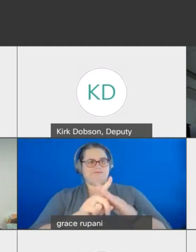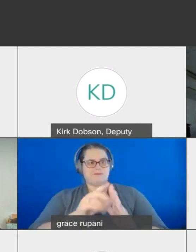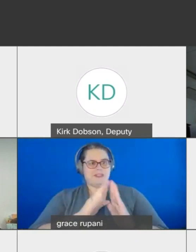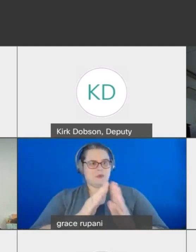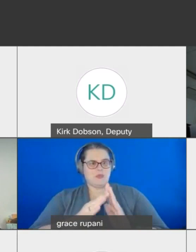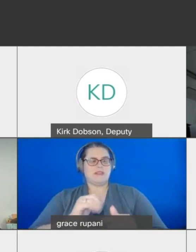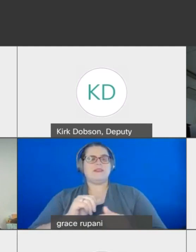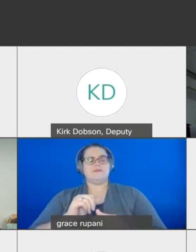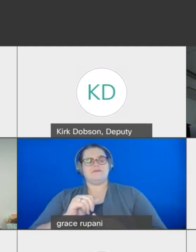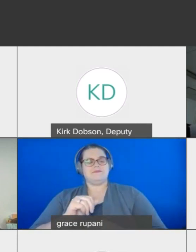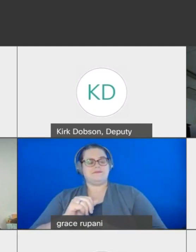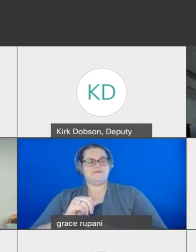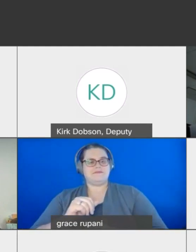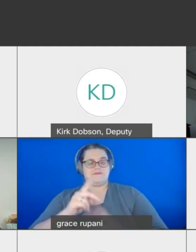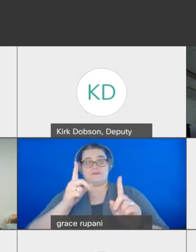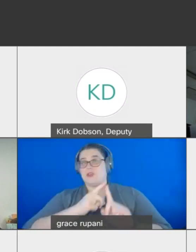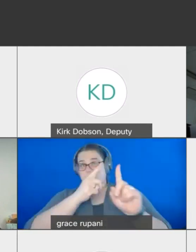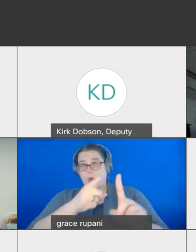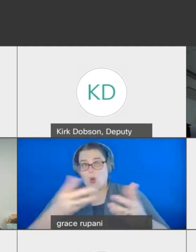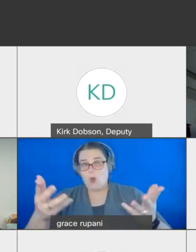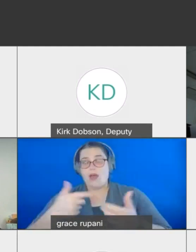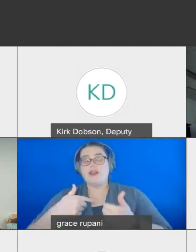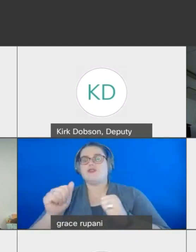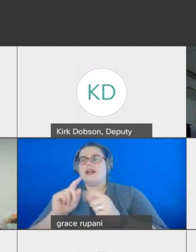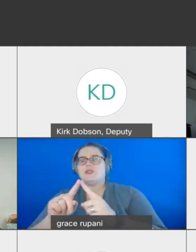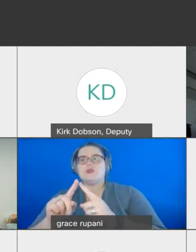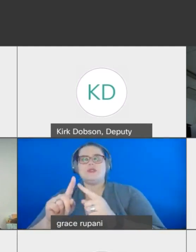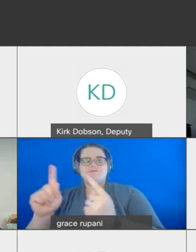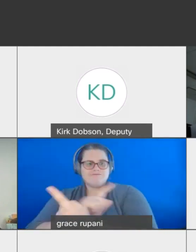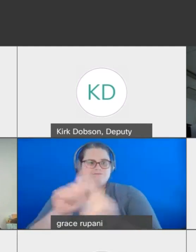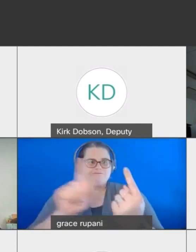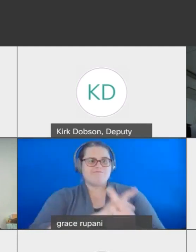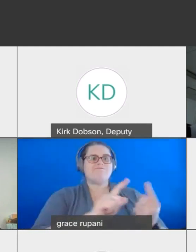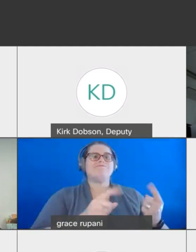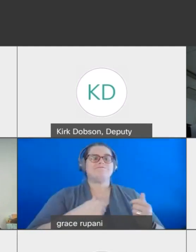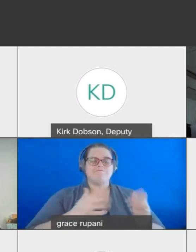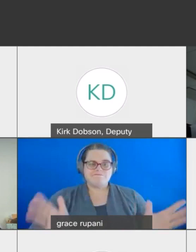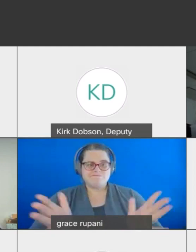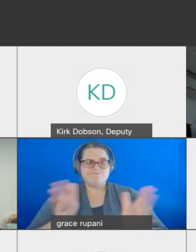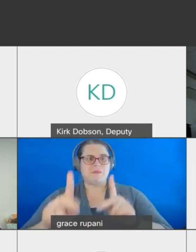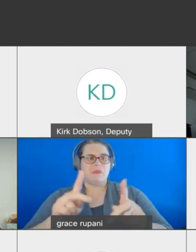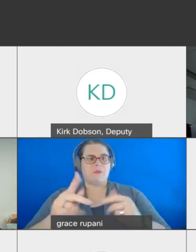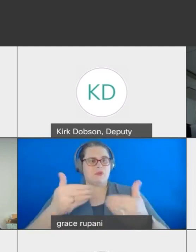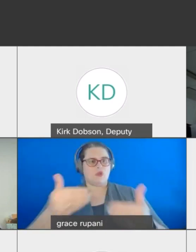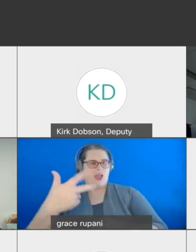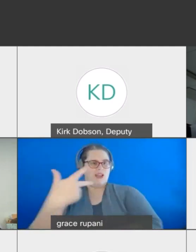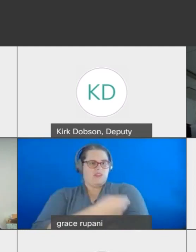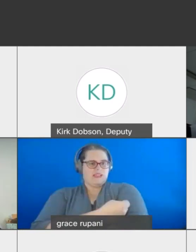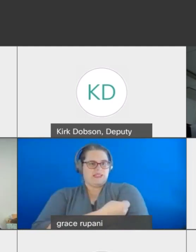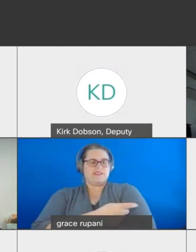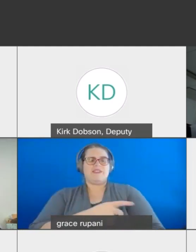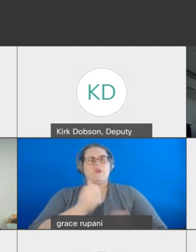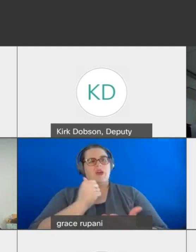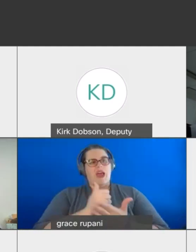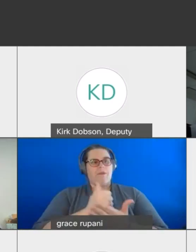out so that we can talk to our neighbors about getting vaccinated so that in the district we have a higher vaccination